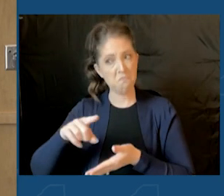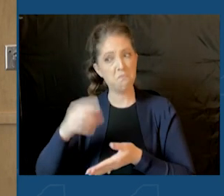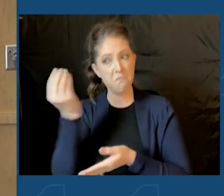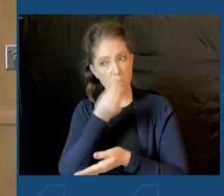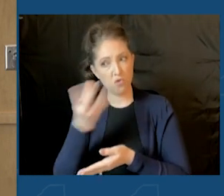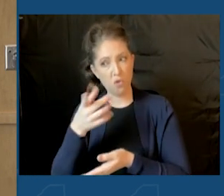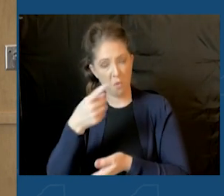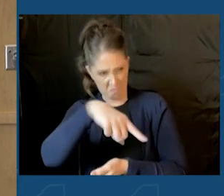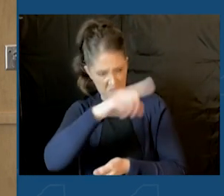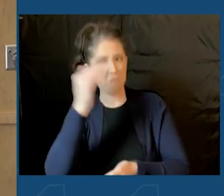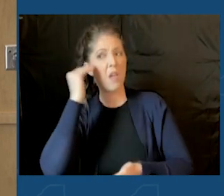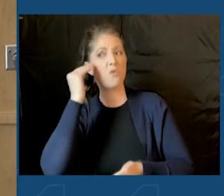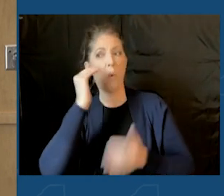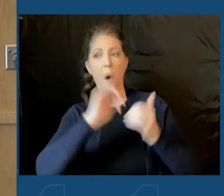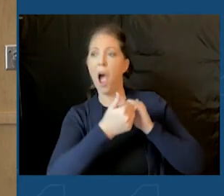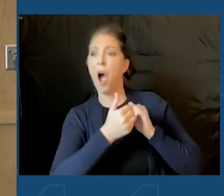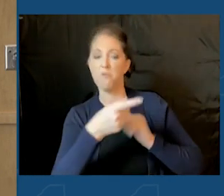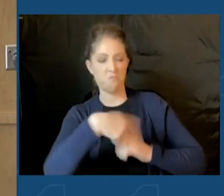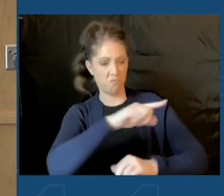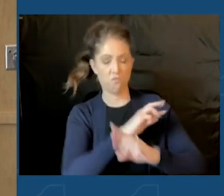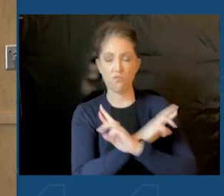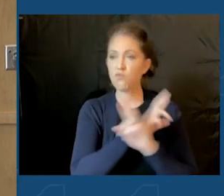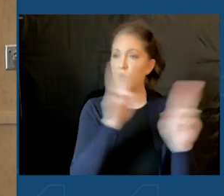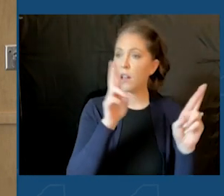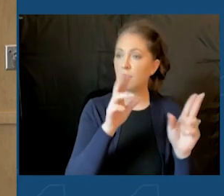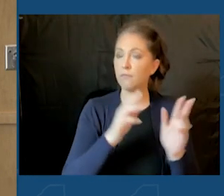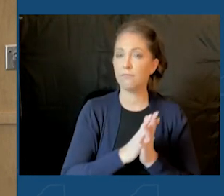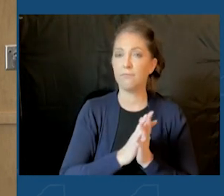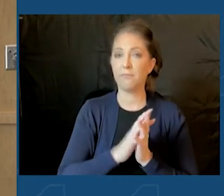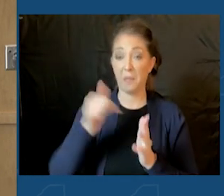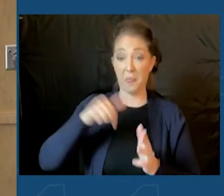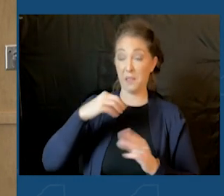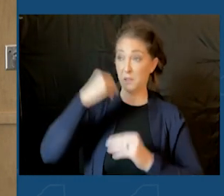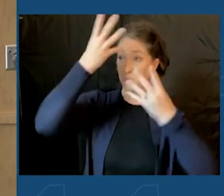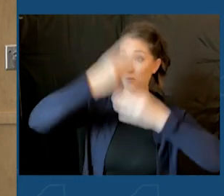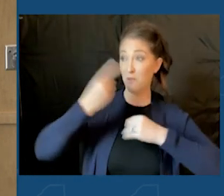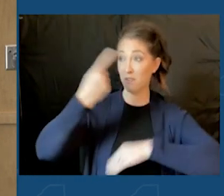And we're ready. We're ready on this beautiful day. We'll be ready